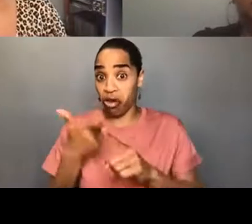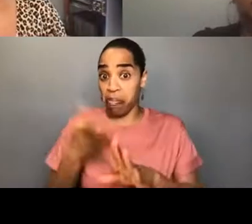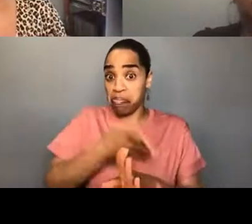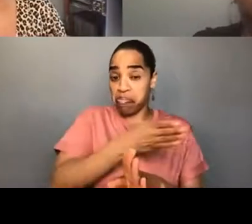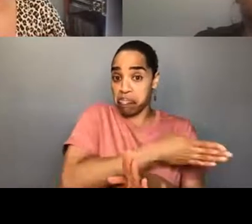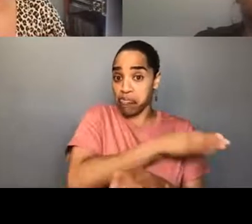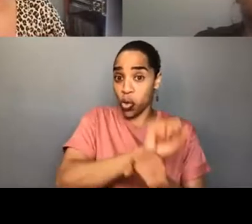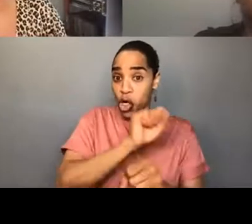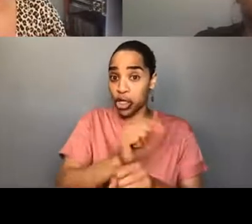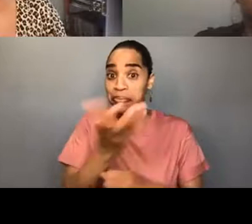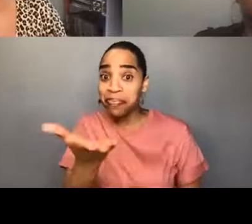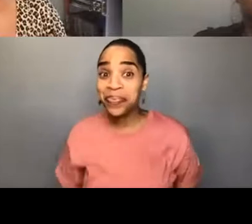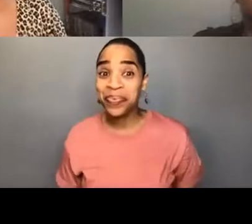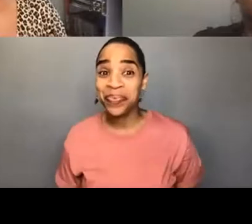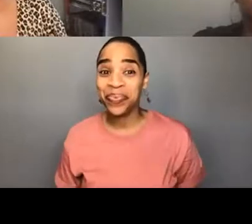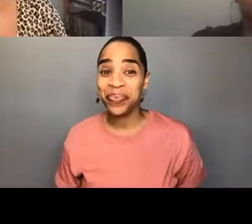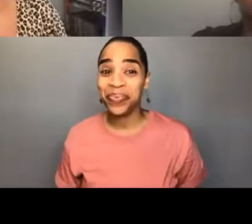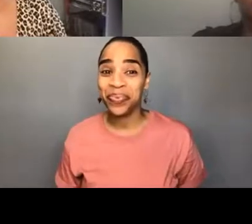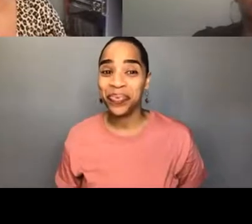and the context that you put it in as you started?